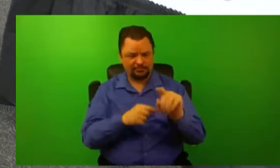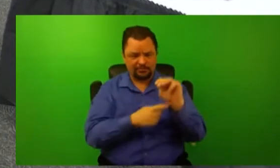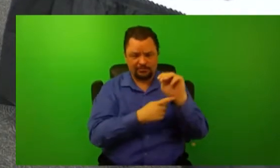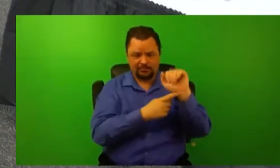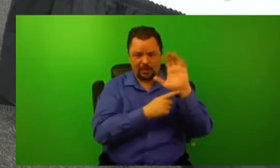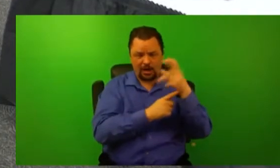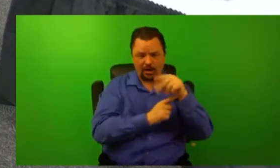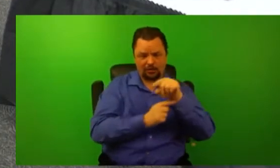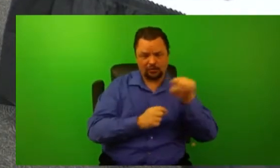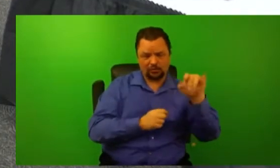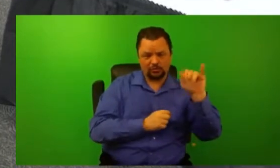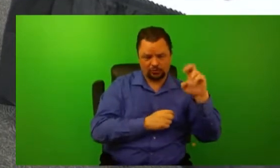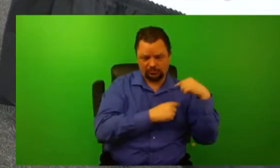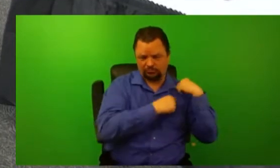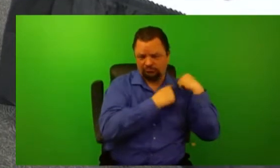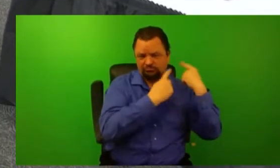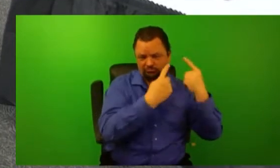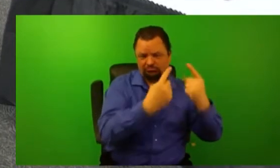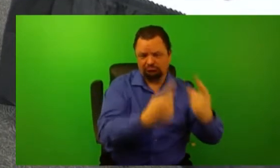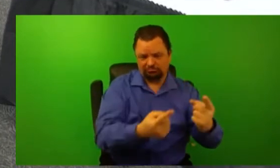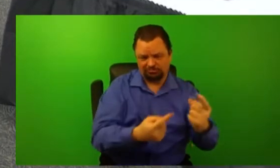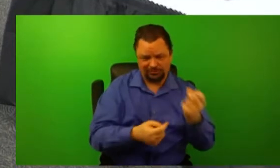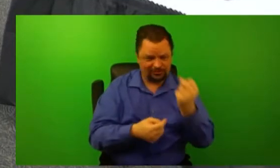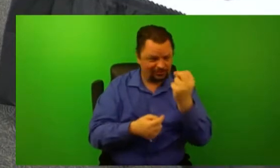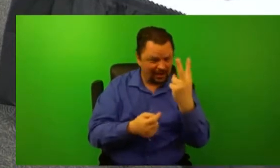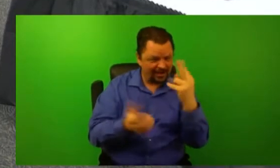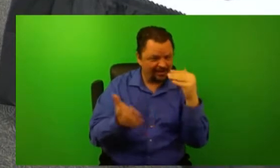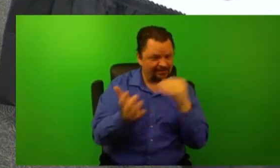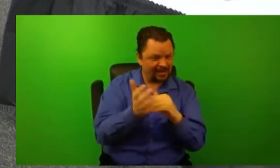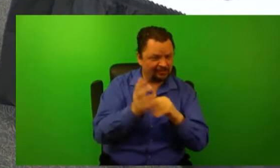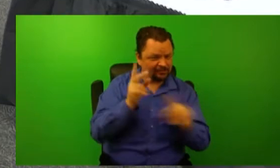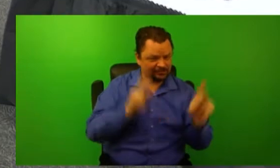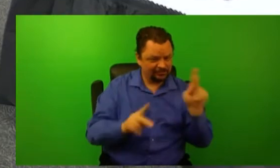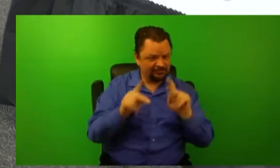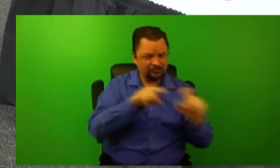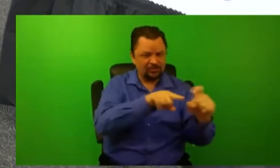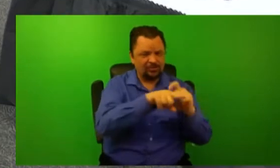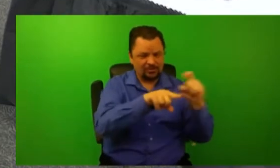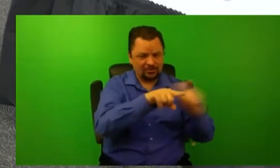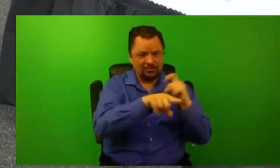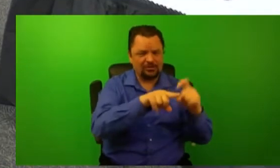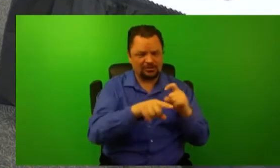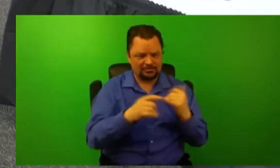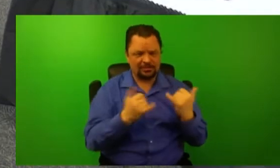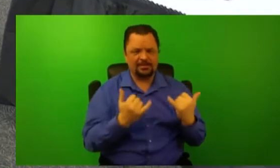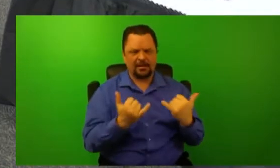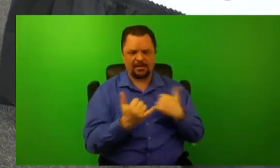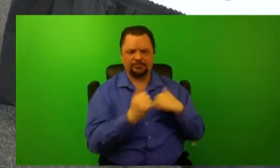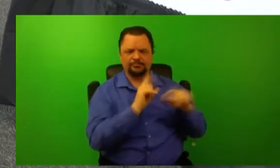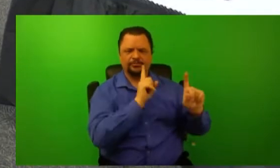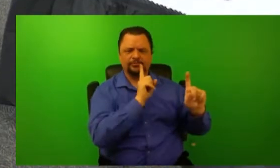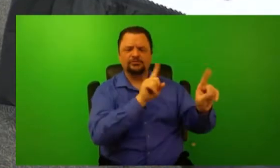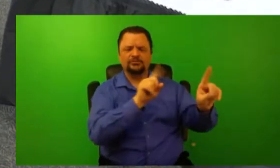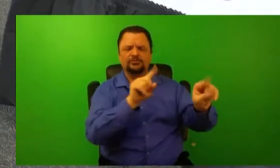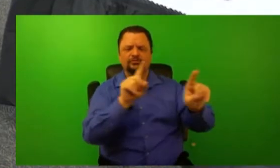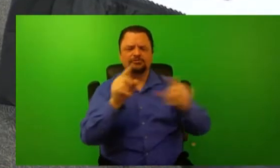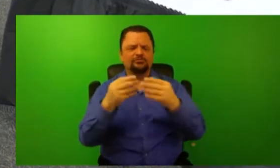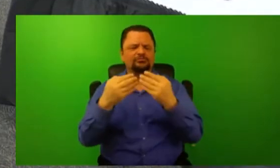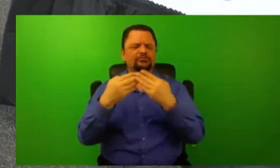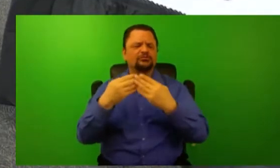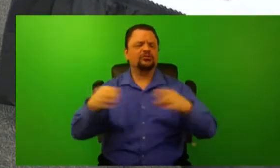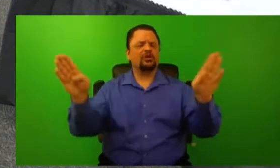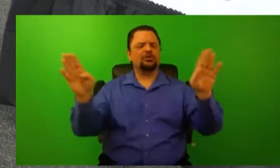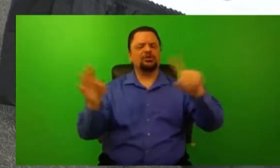12,000 people in our communities. In addition to answering general questions related to COVID-19, the hotline was a valuable resource for